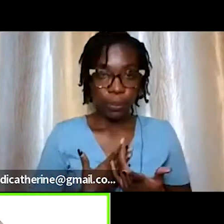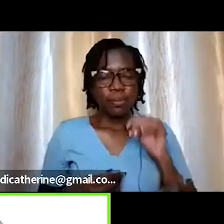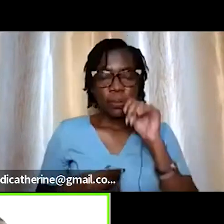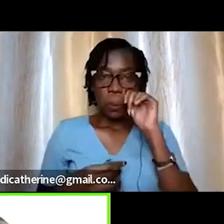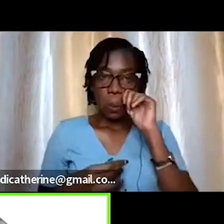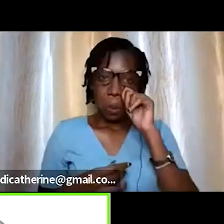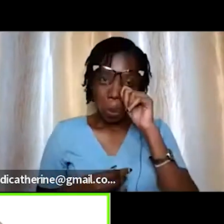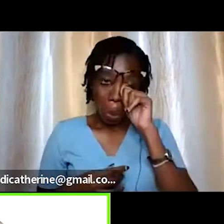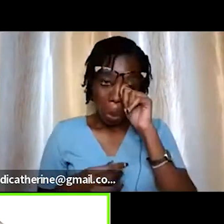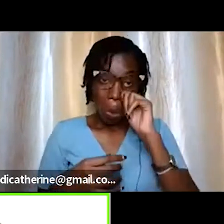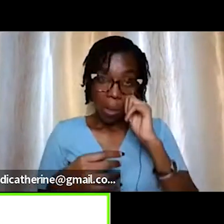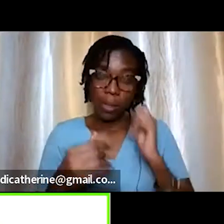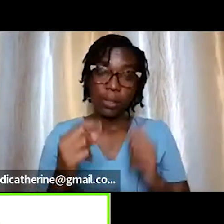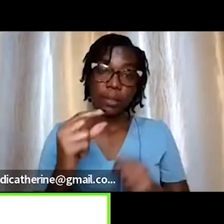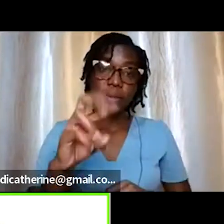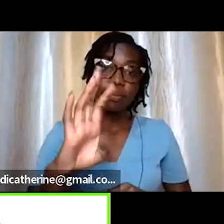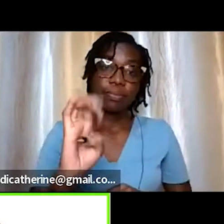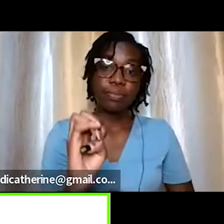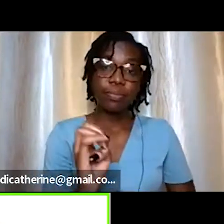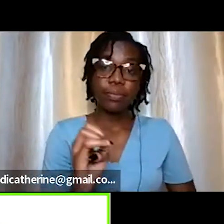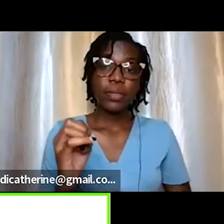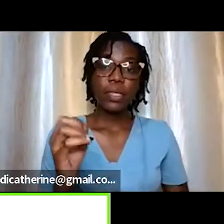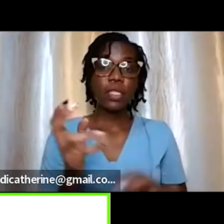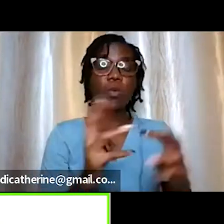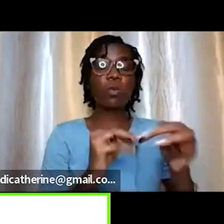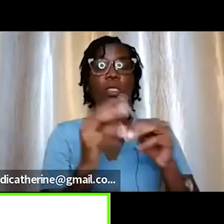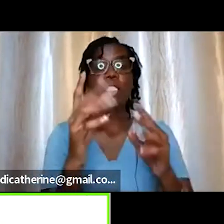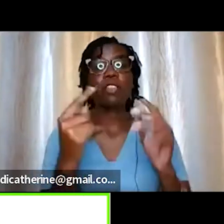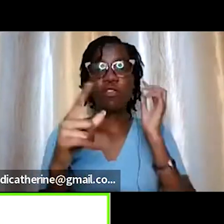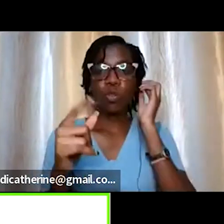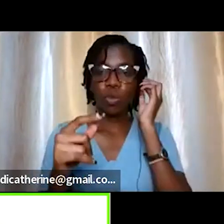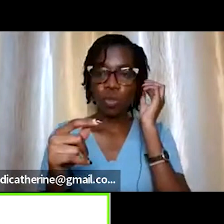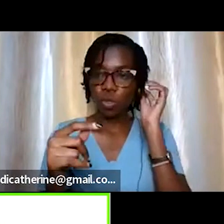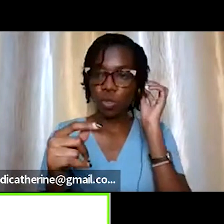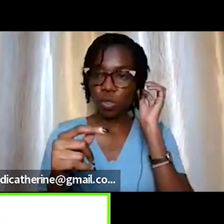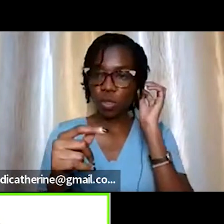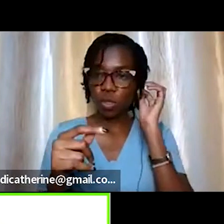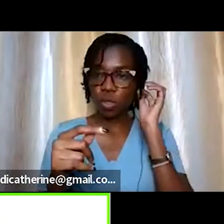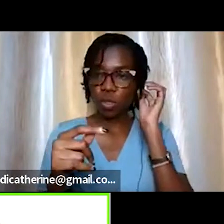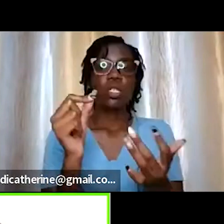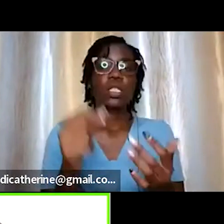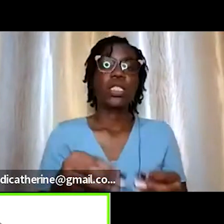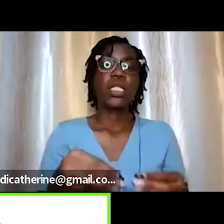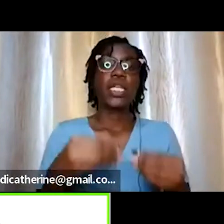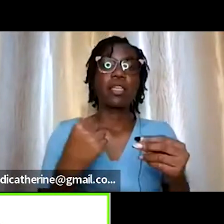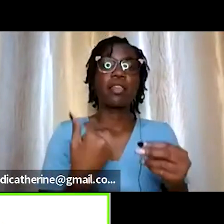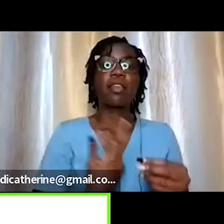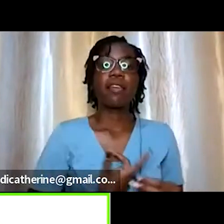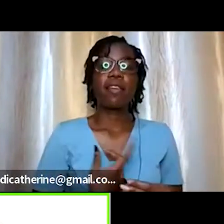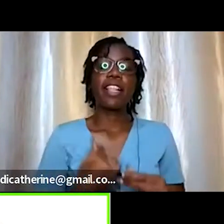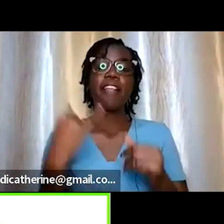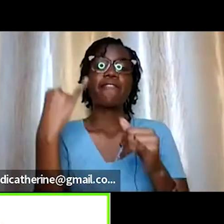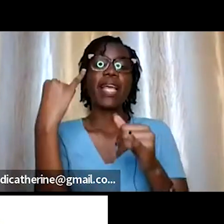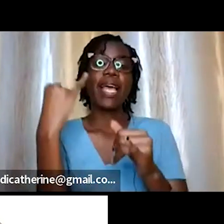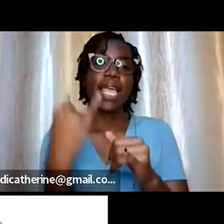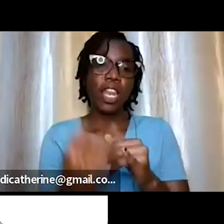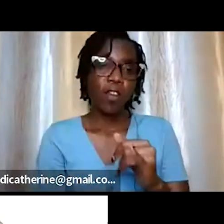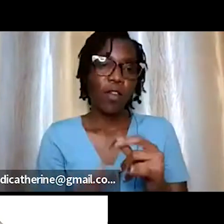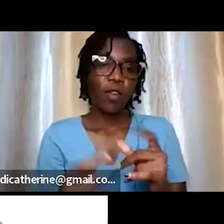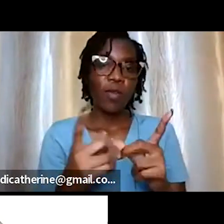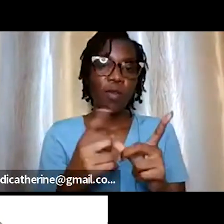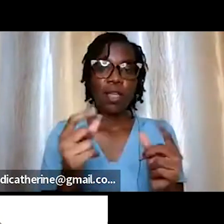Madam Grace, our moderator of Face, to give us her parting remarks. Oh,